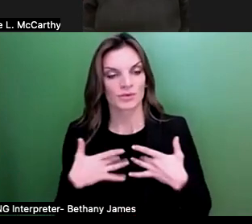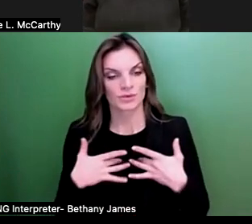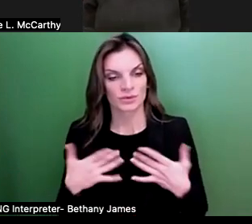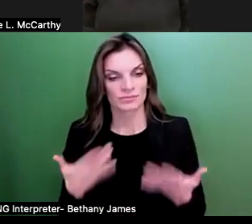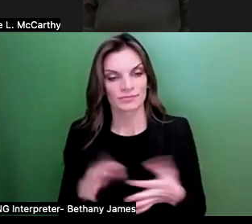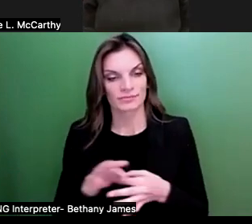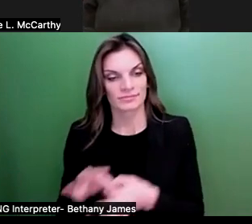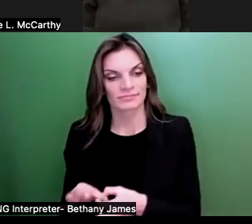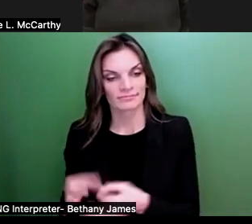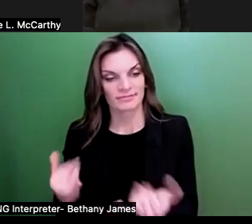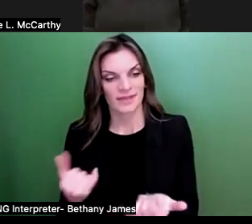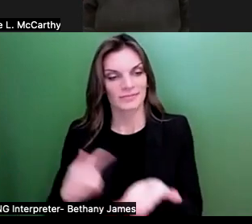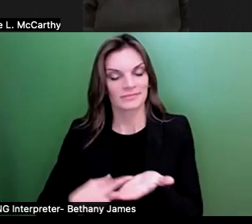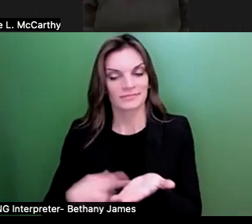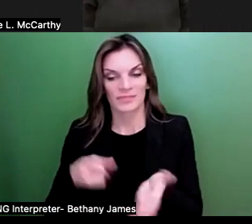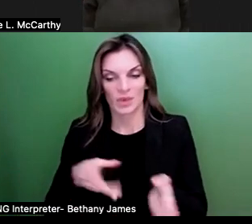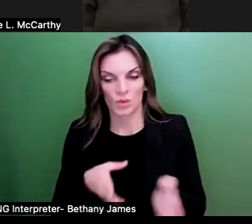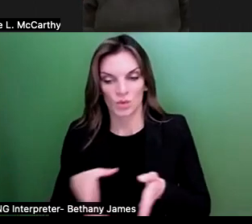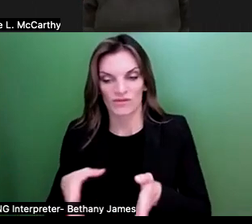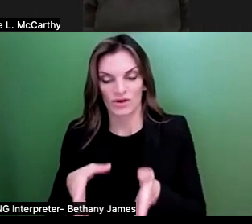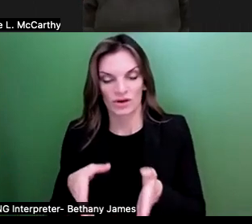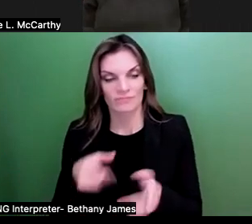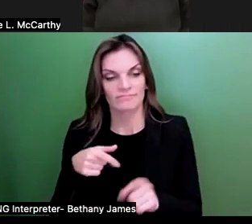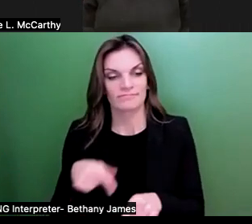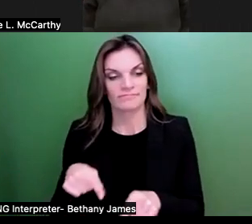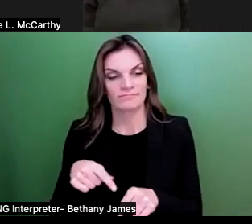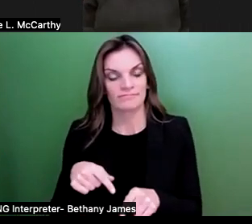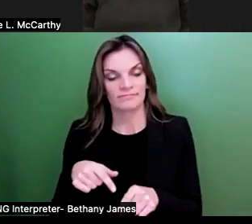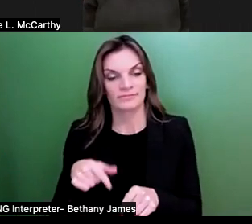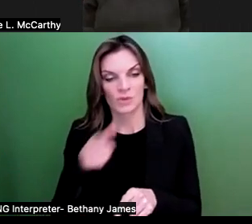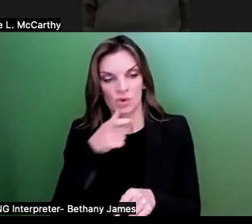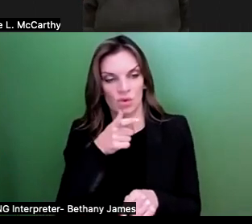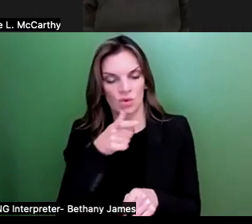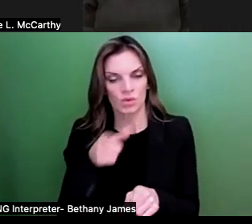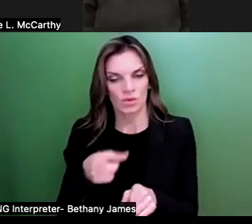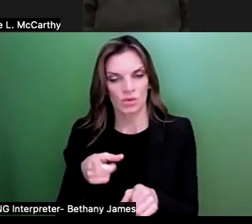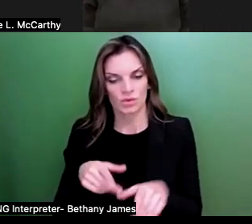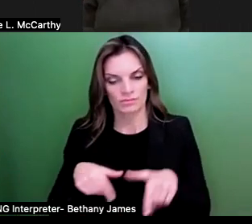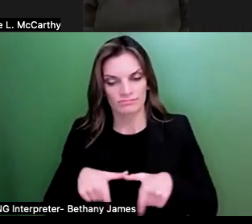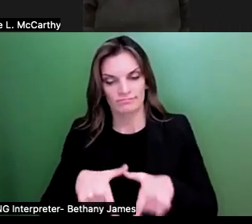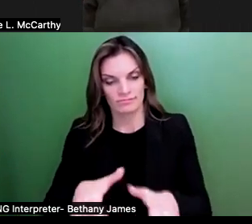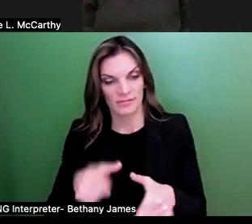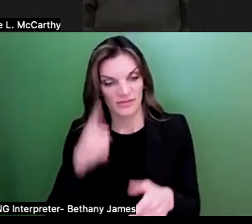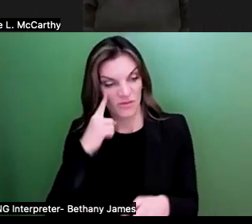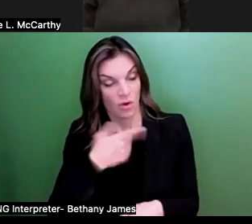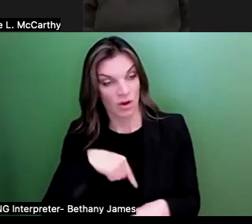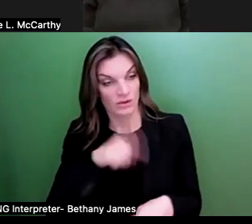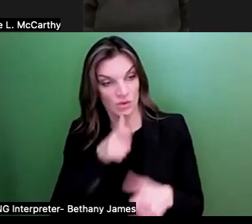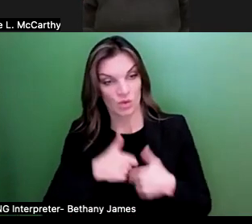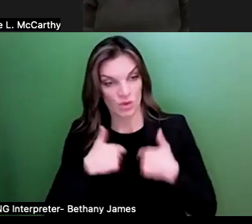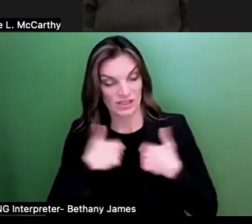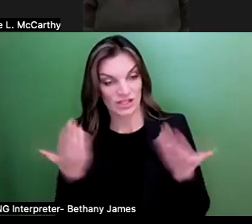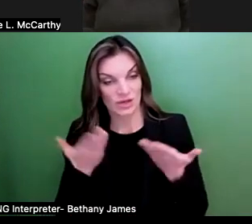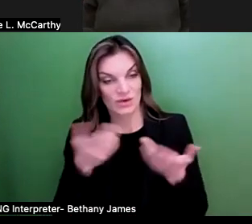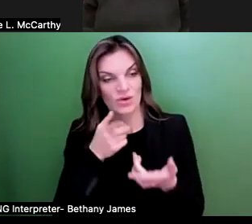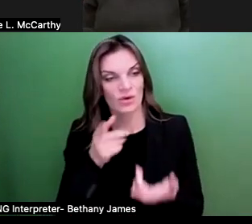the talk of the Riverwalk and the better use of the marina. The question is, well, who are we looking to serve by doing that? Is it for Tarrytown residents, or is it for people